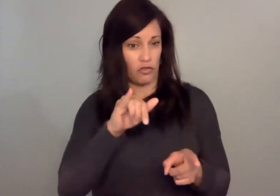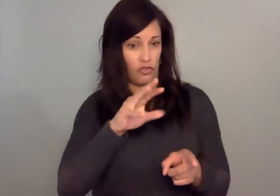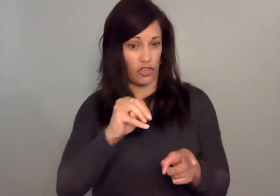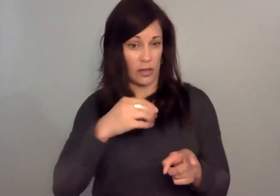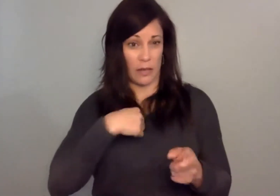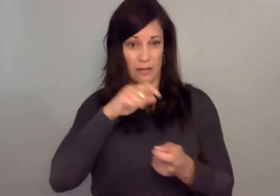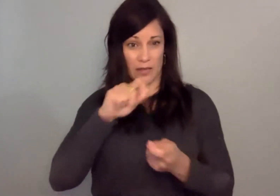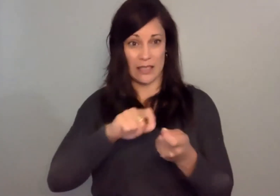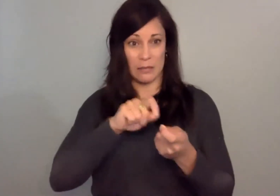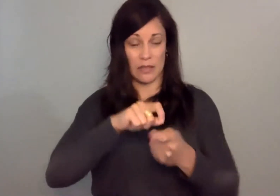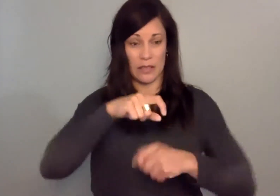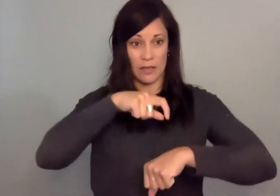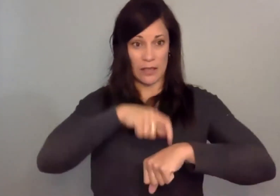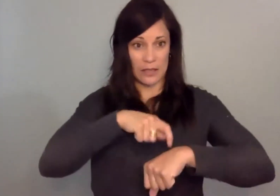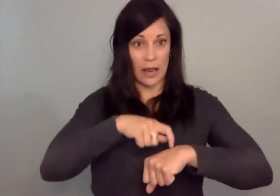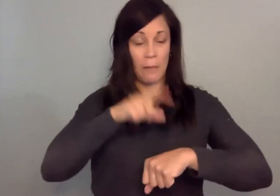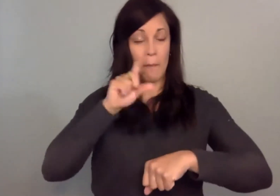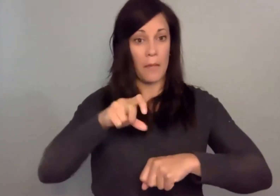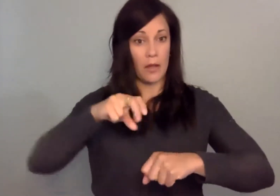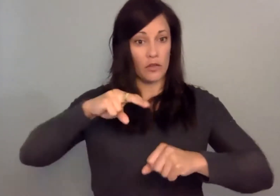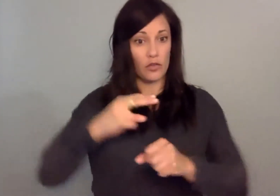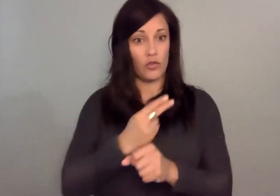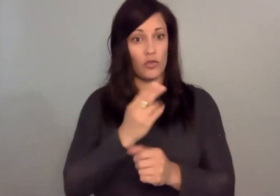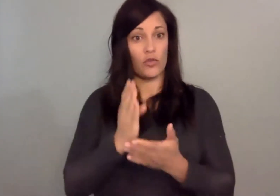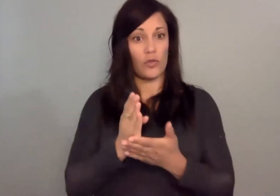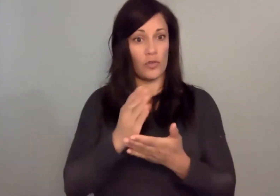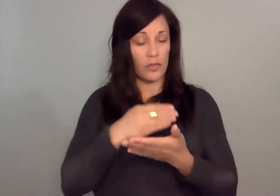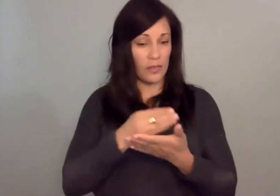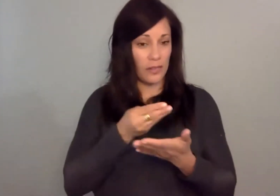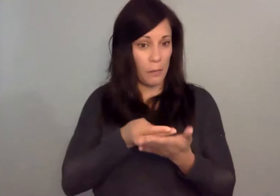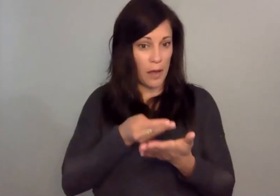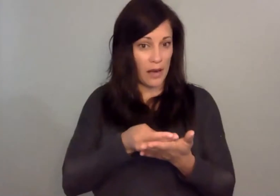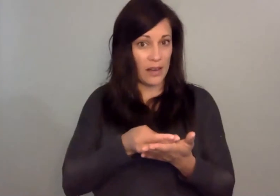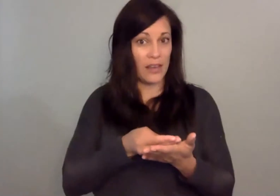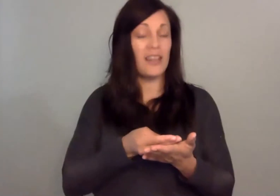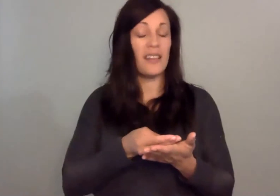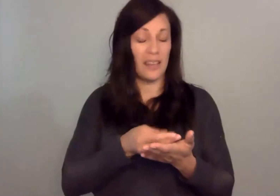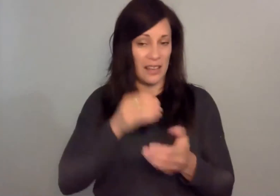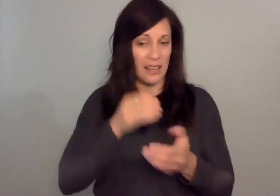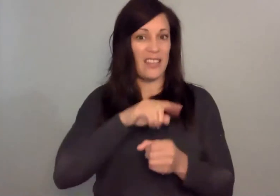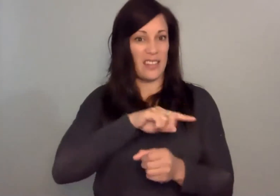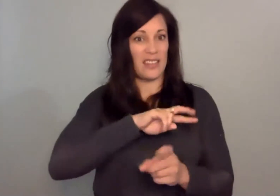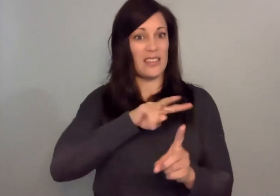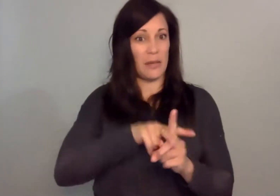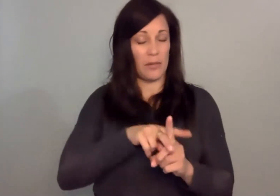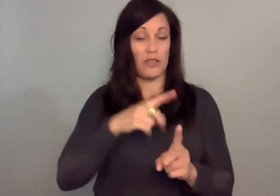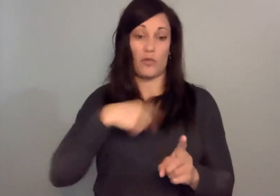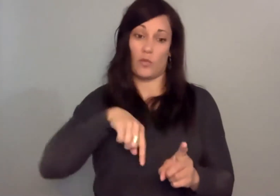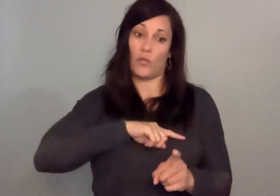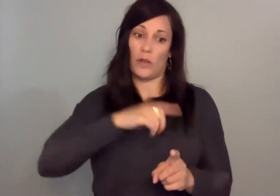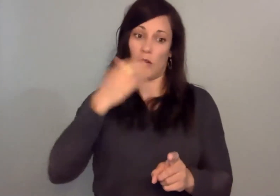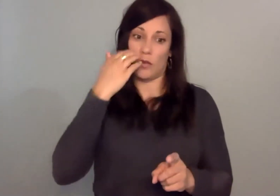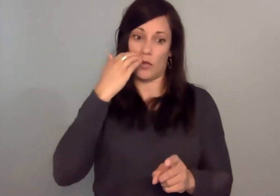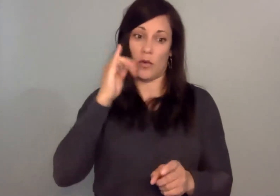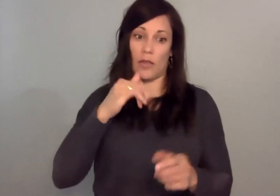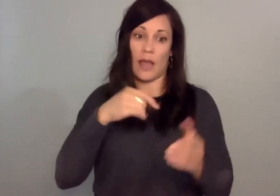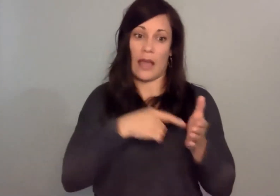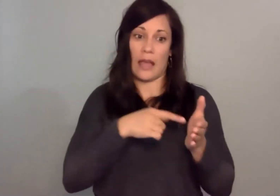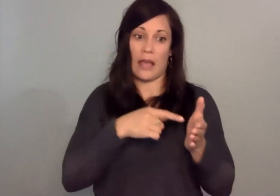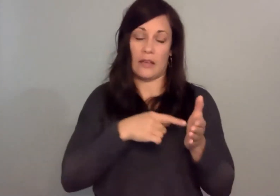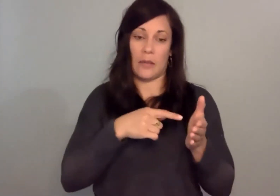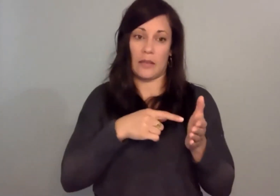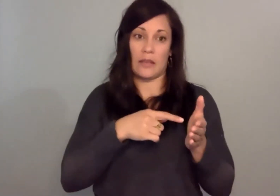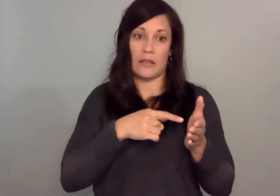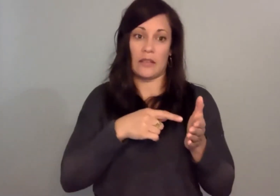that the funding must be used by? Of course, in the application, we've said it's very clear that the expenses need to have been incurred between a